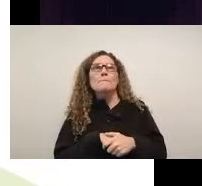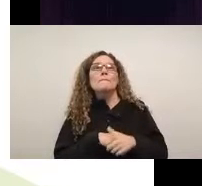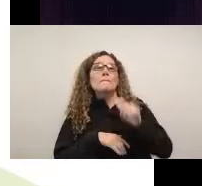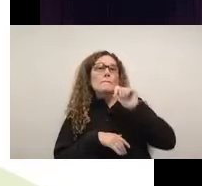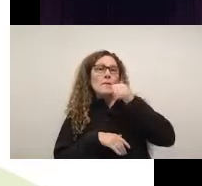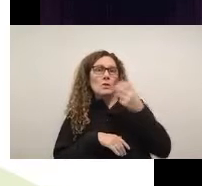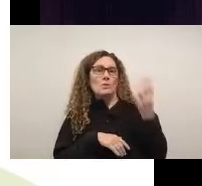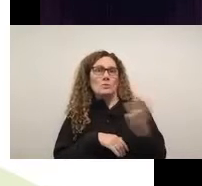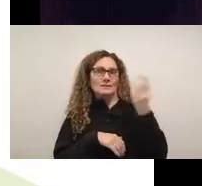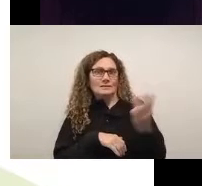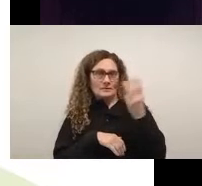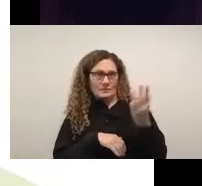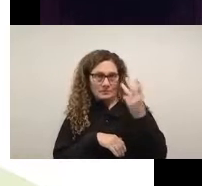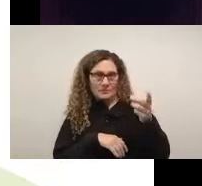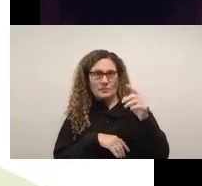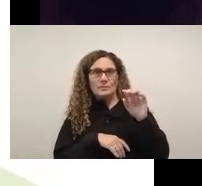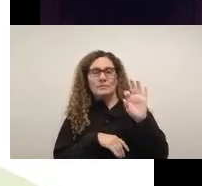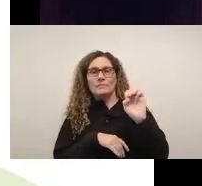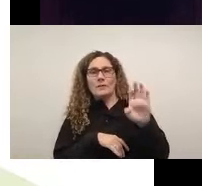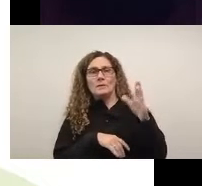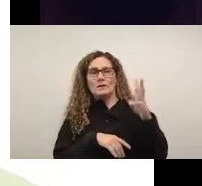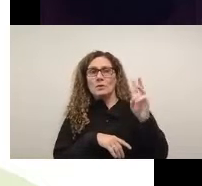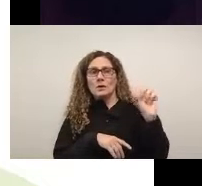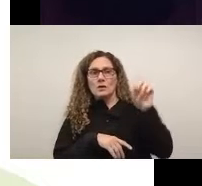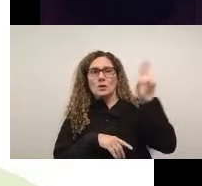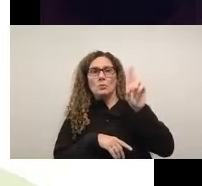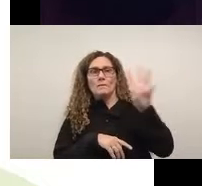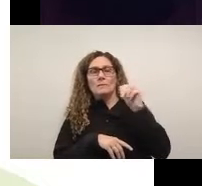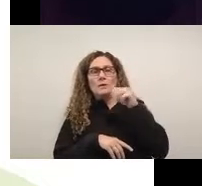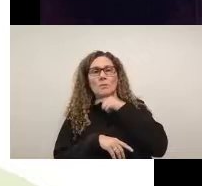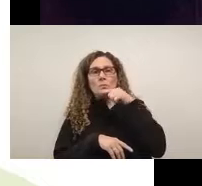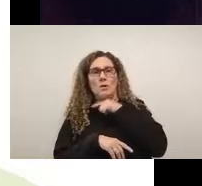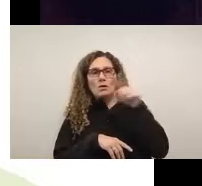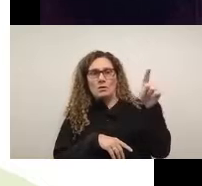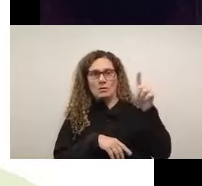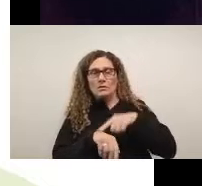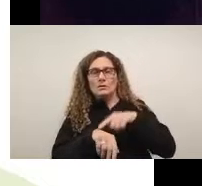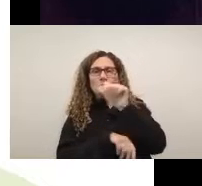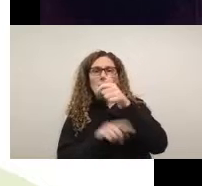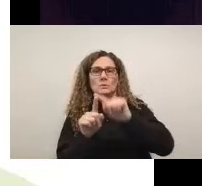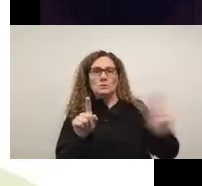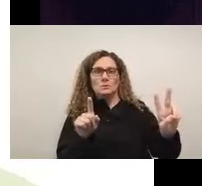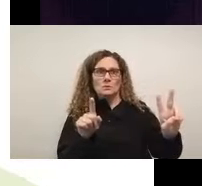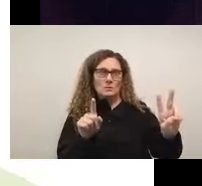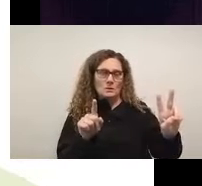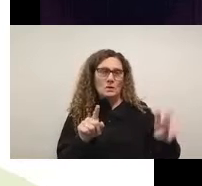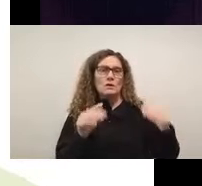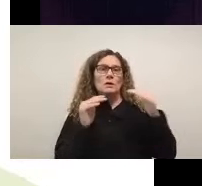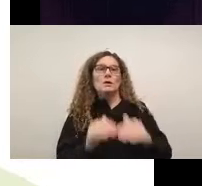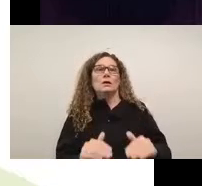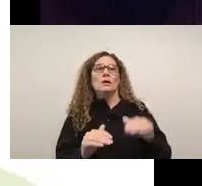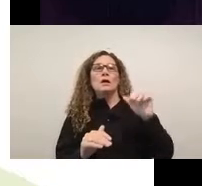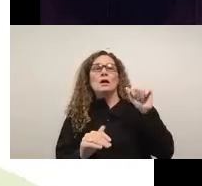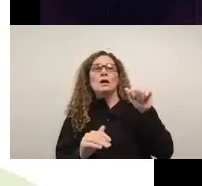Milwaukee Union, 1 to 4 at Ascension All Saints Family Health Center. Thursday, February 17th,